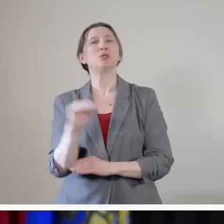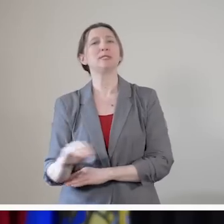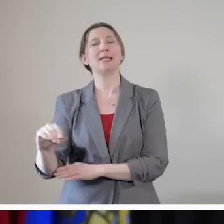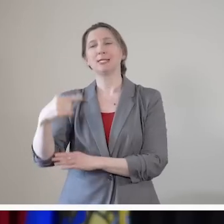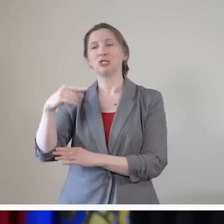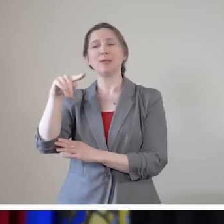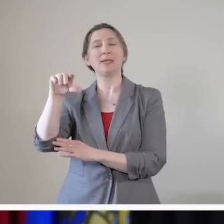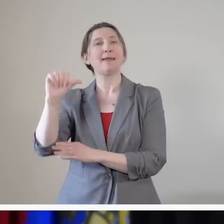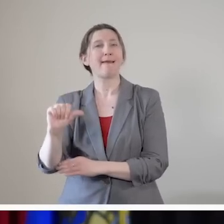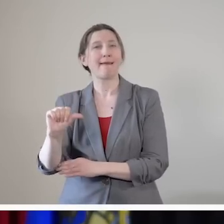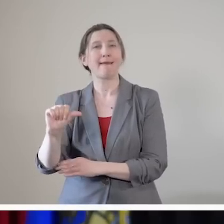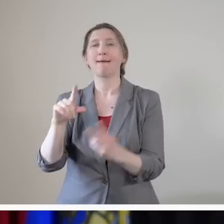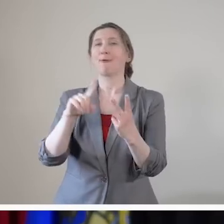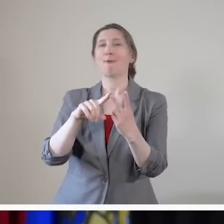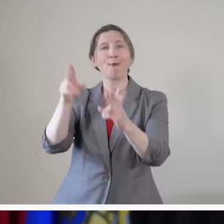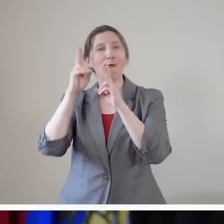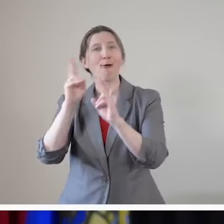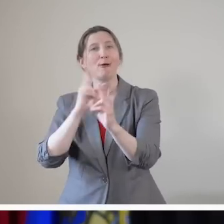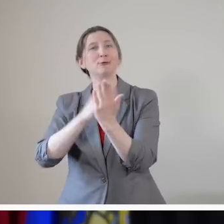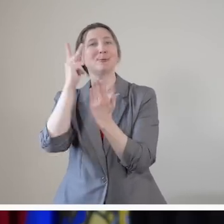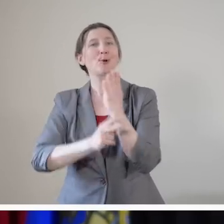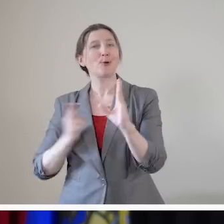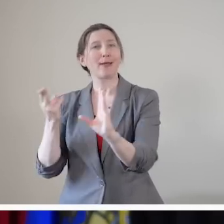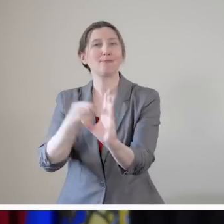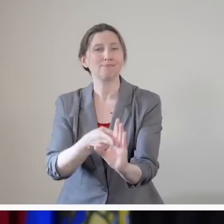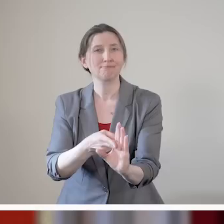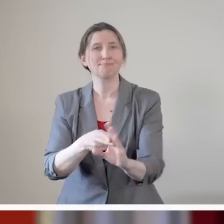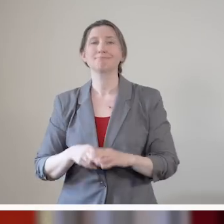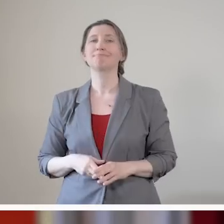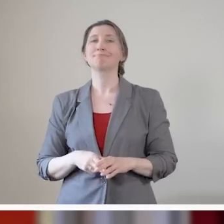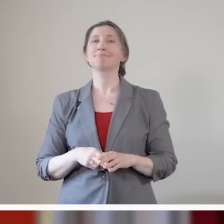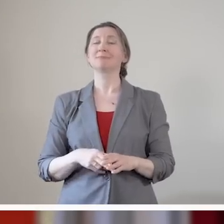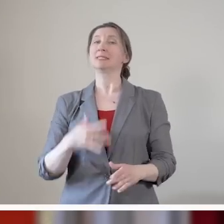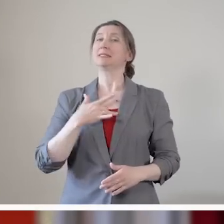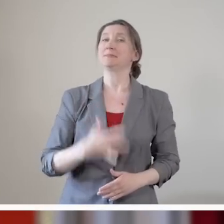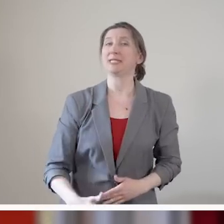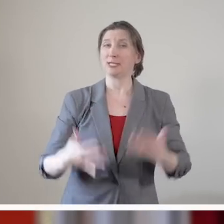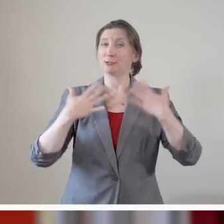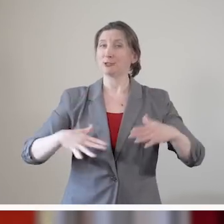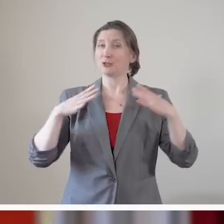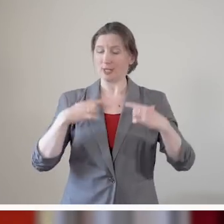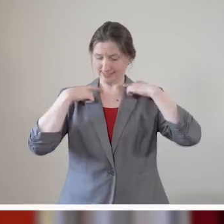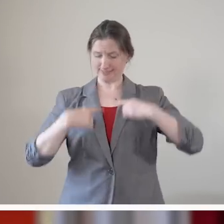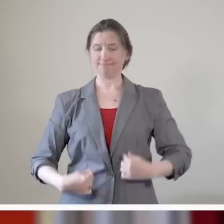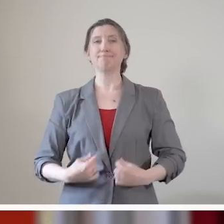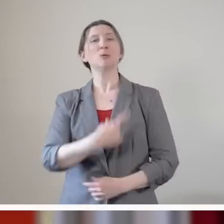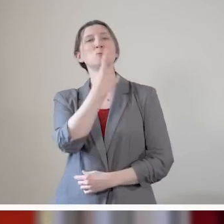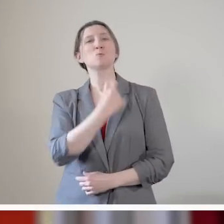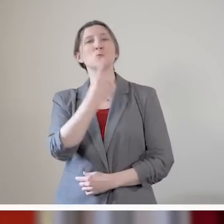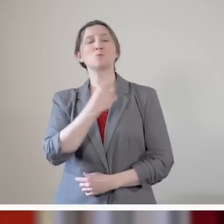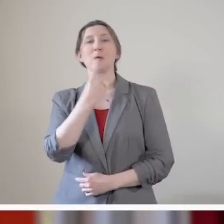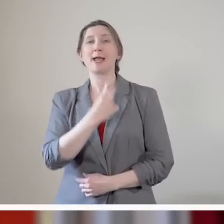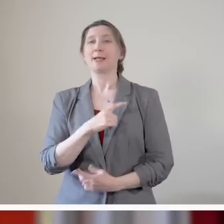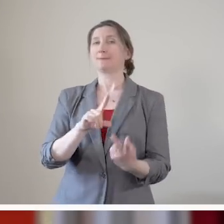their school or college, or by participating in the honors program. If we were together in person today, you would see them attired